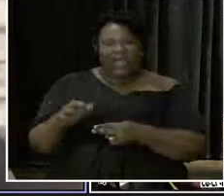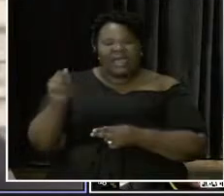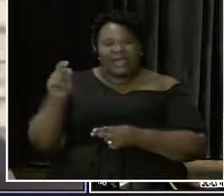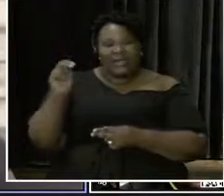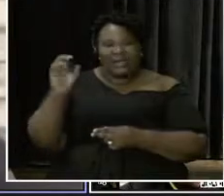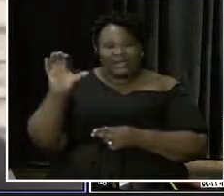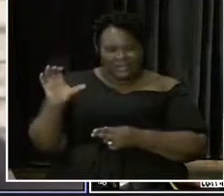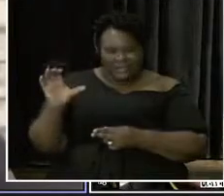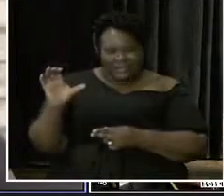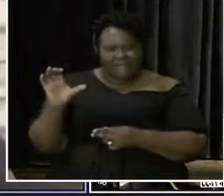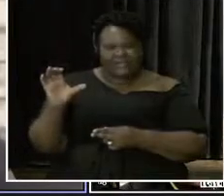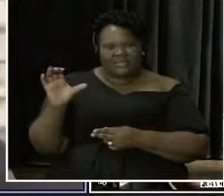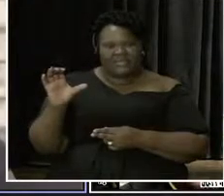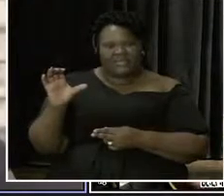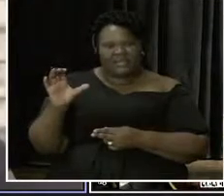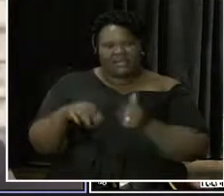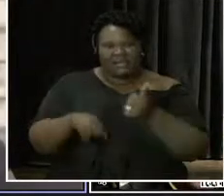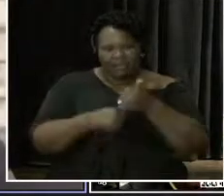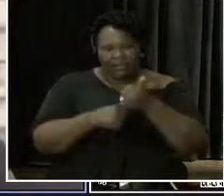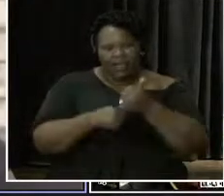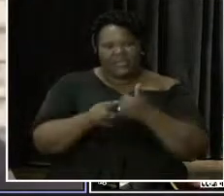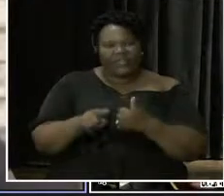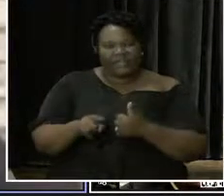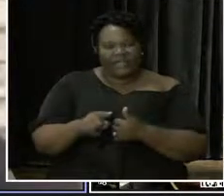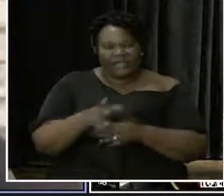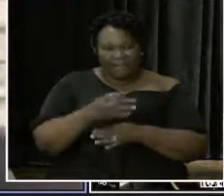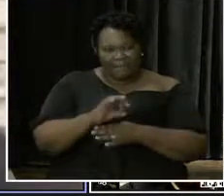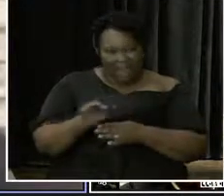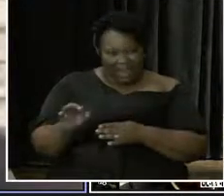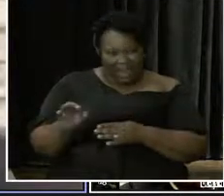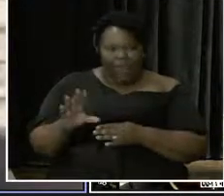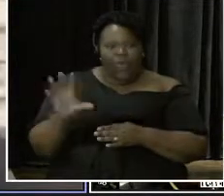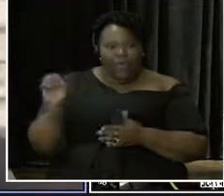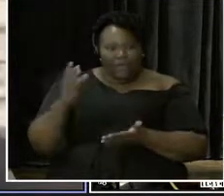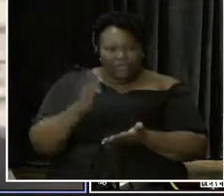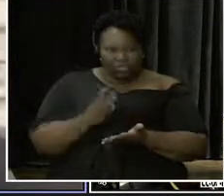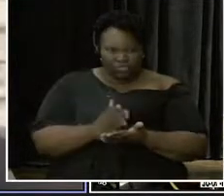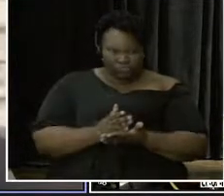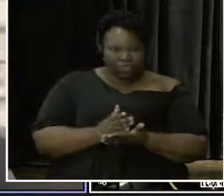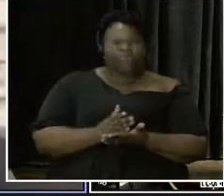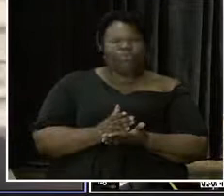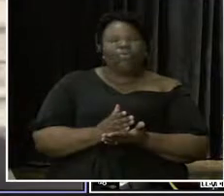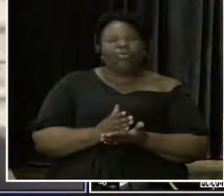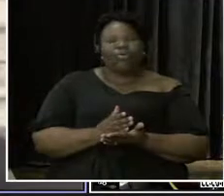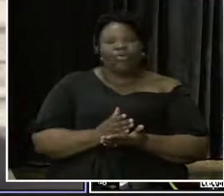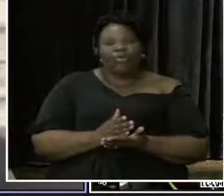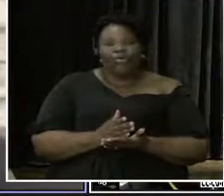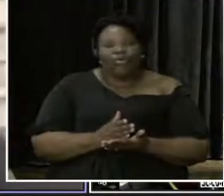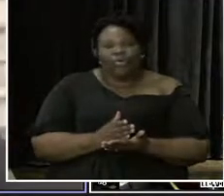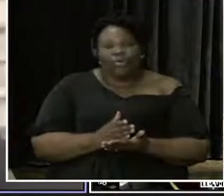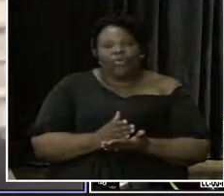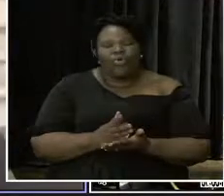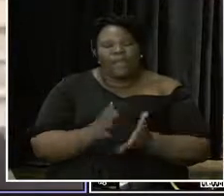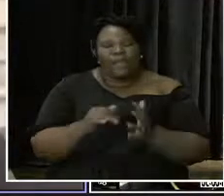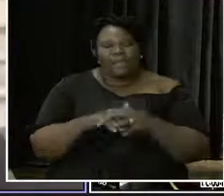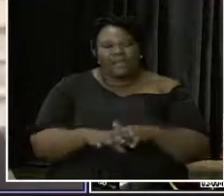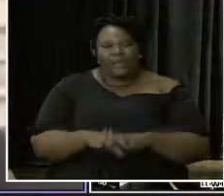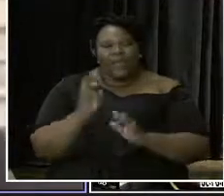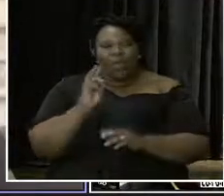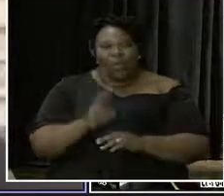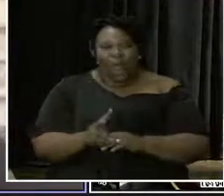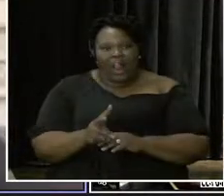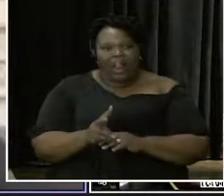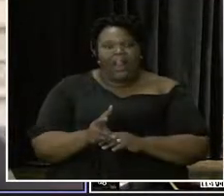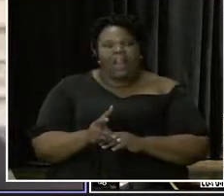National Congress, Honorable Speaker, we support this plan and we will ensure that it is implemented, especially because we will